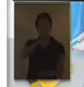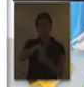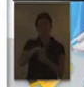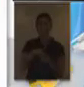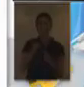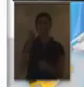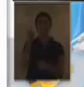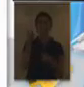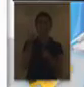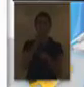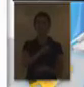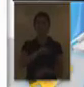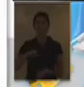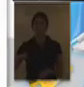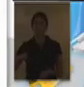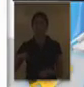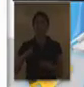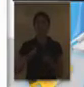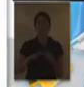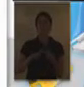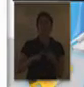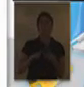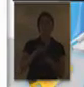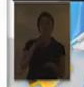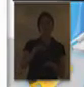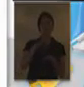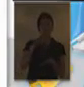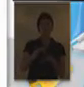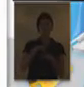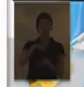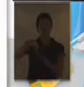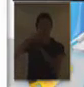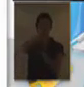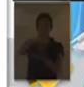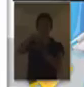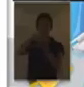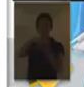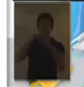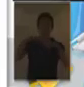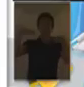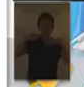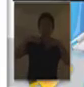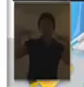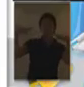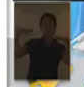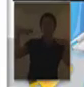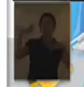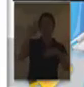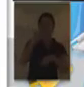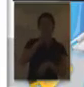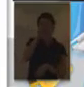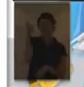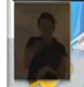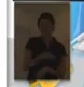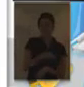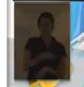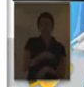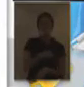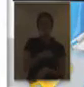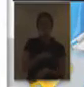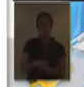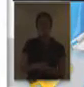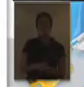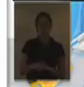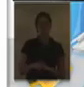because the user is involved, and then we have passive ones, we have presence sensors, light detectors, and so on.